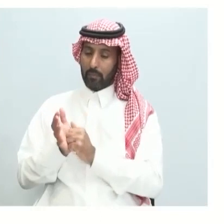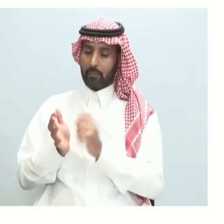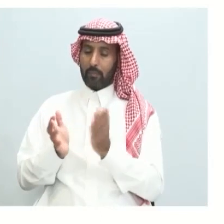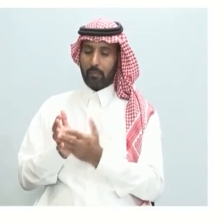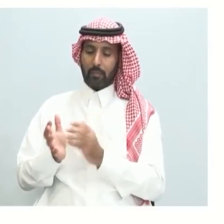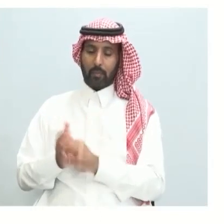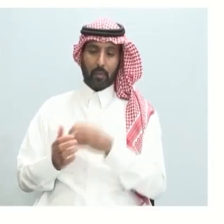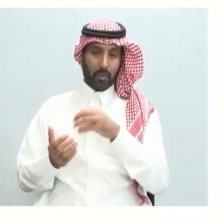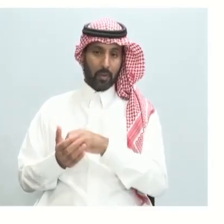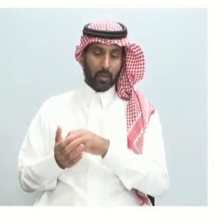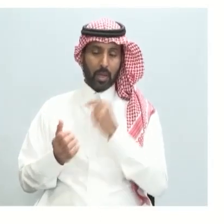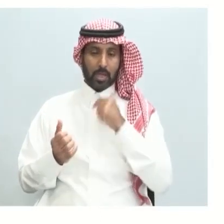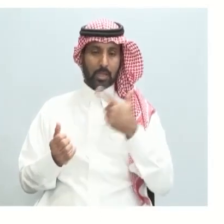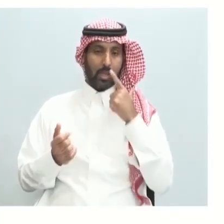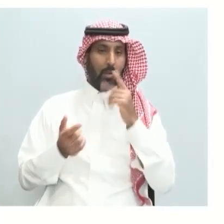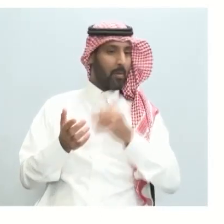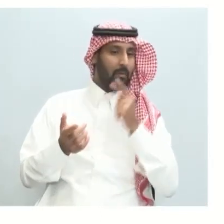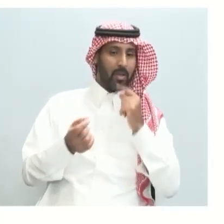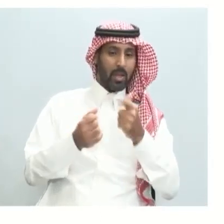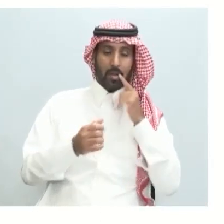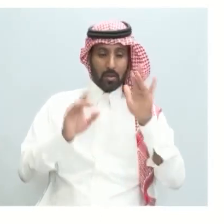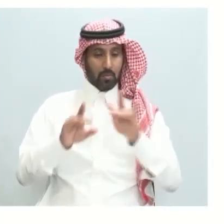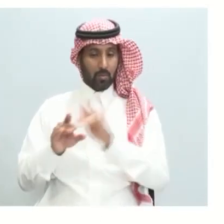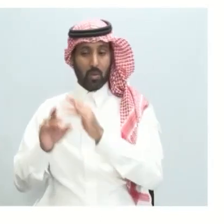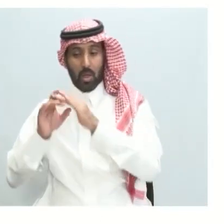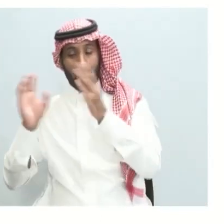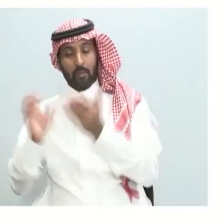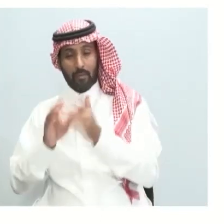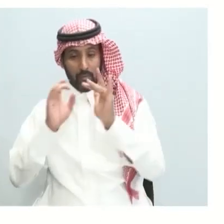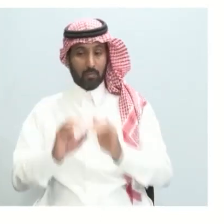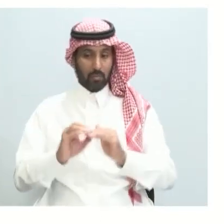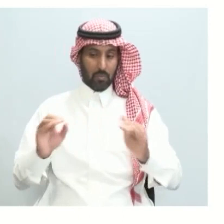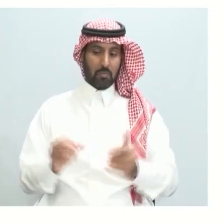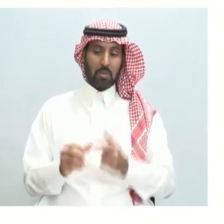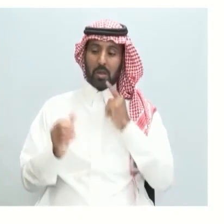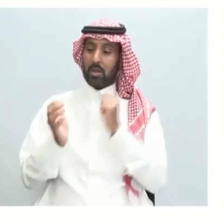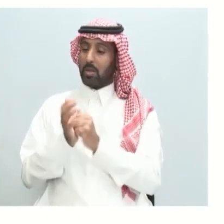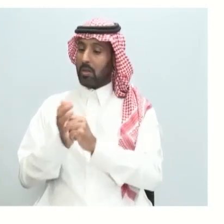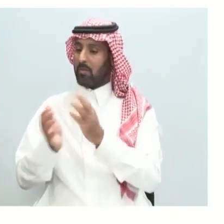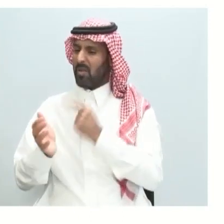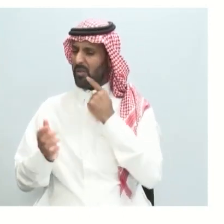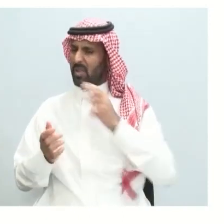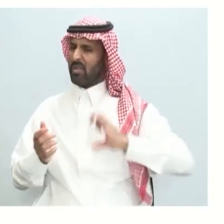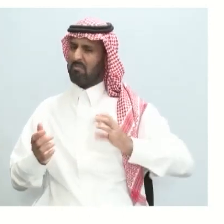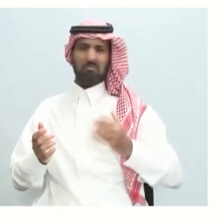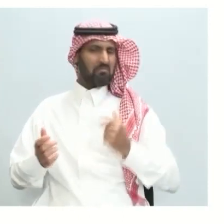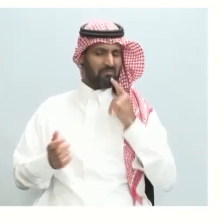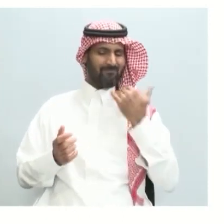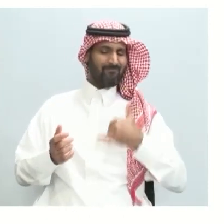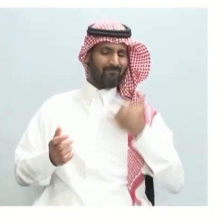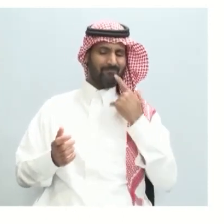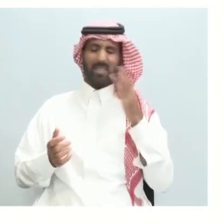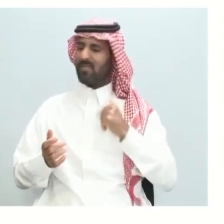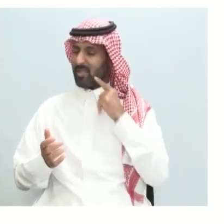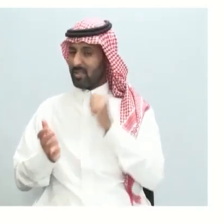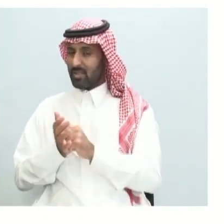the heart is. Number seven, there isn't enough furniture in the world to make a house without love feel like a